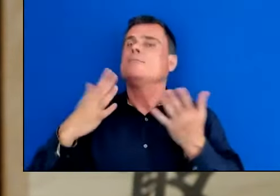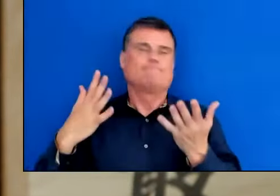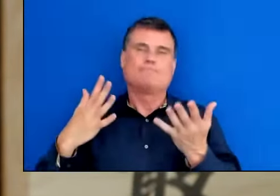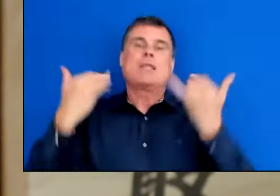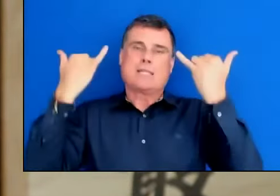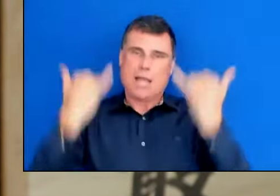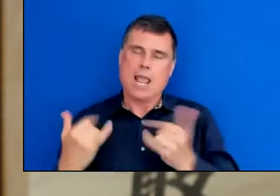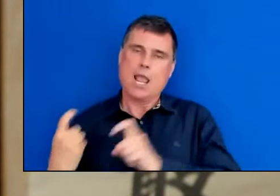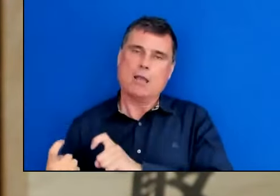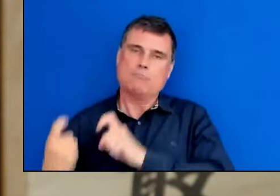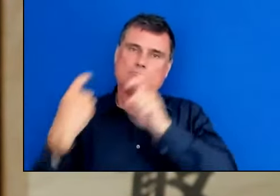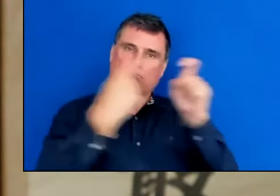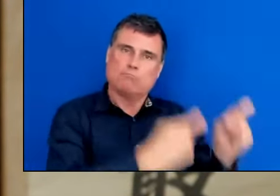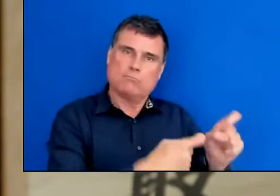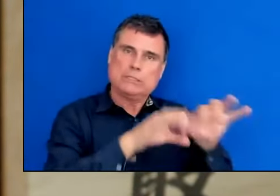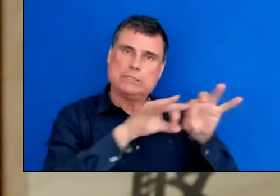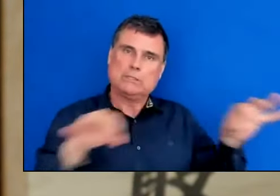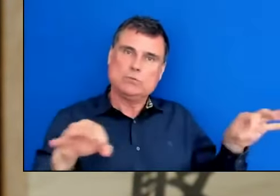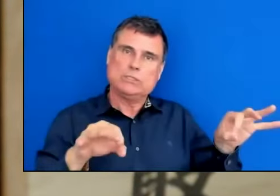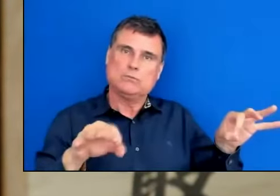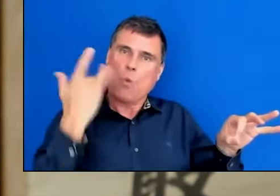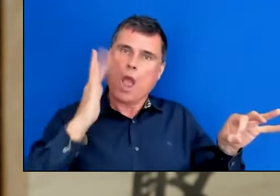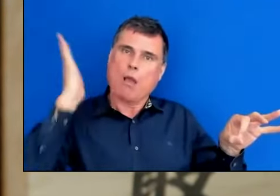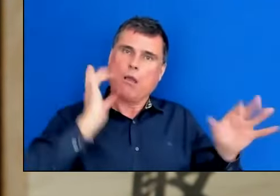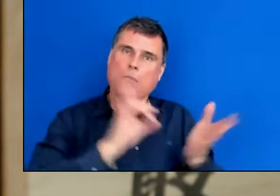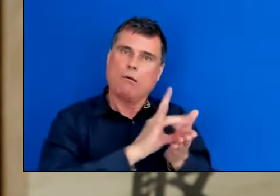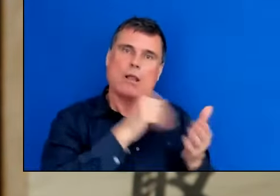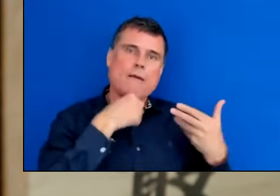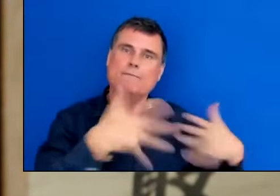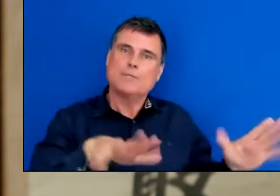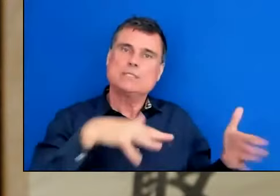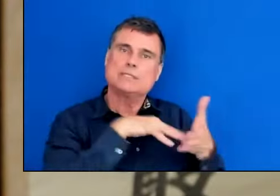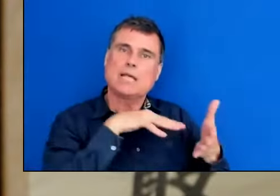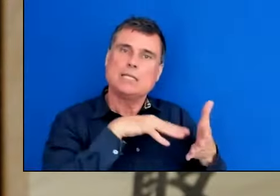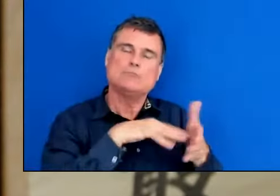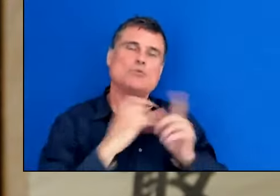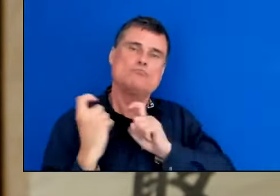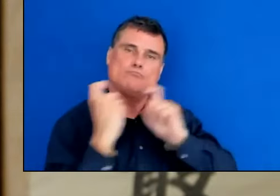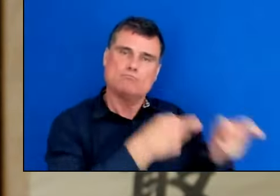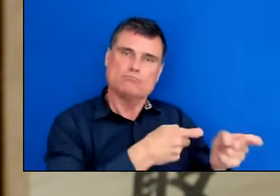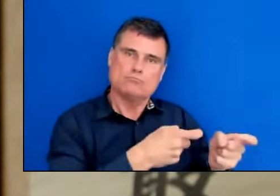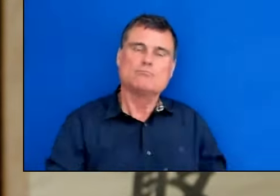I call upon Dr. Hardy to make his remarks.